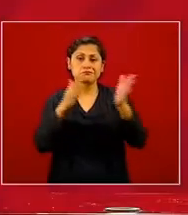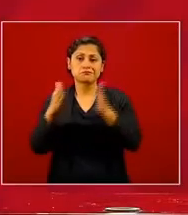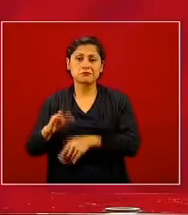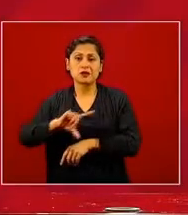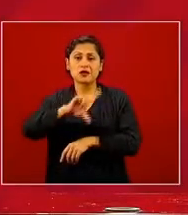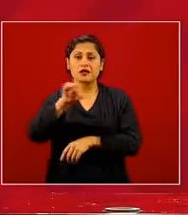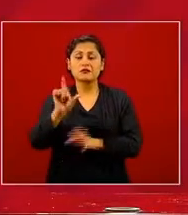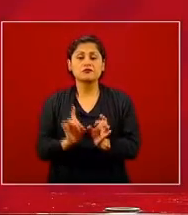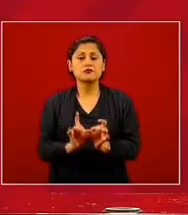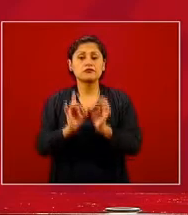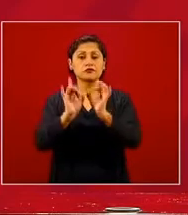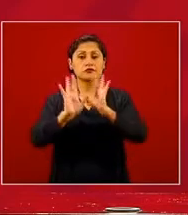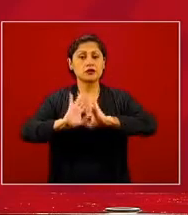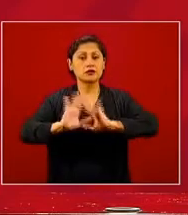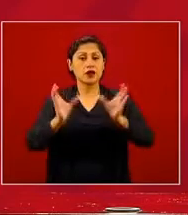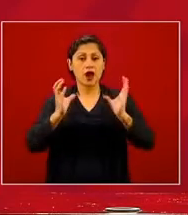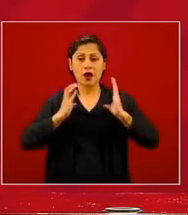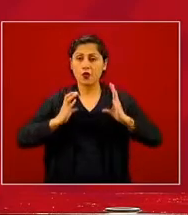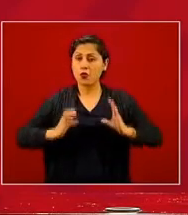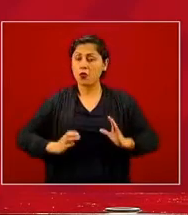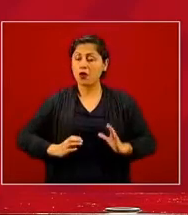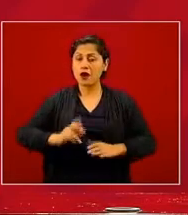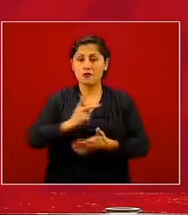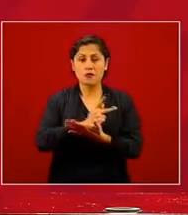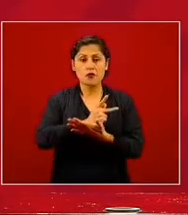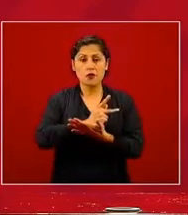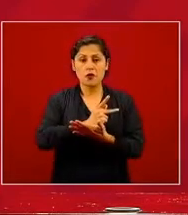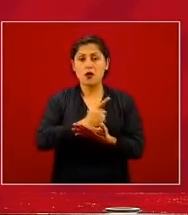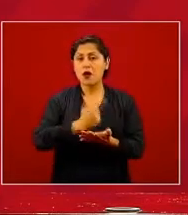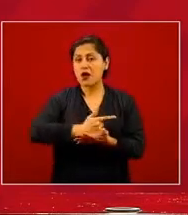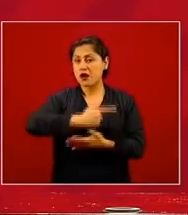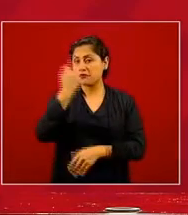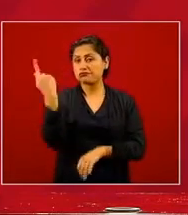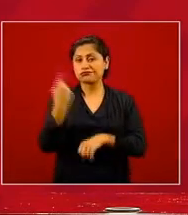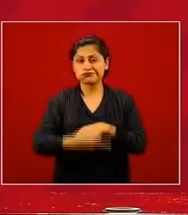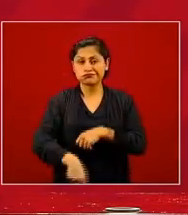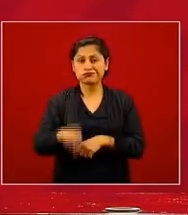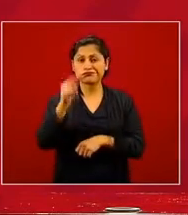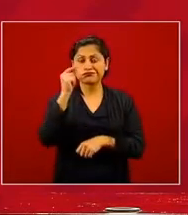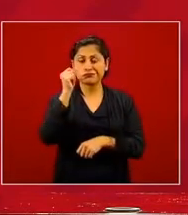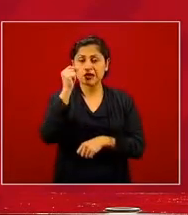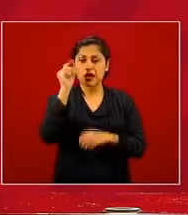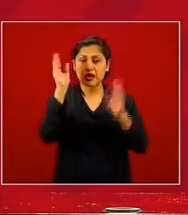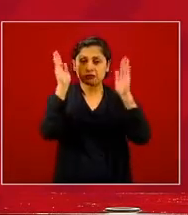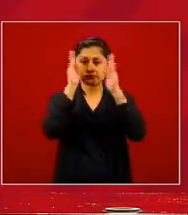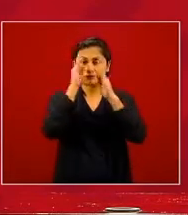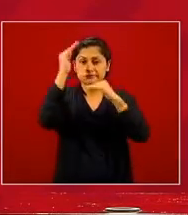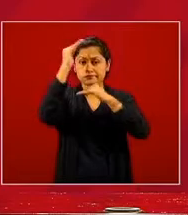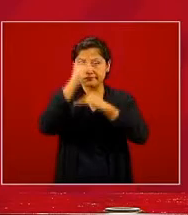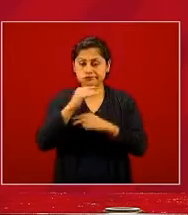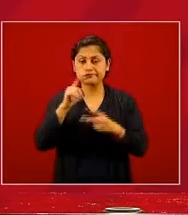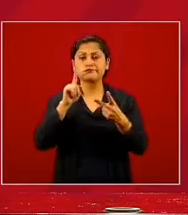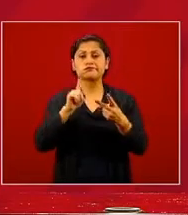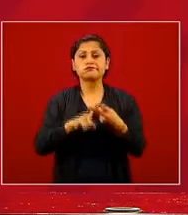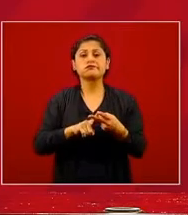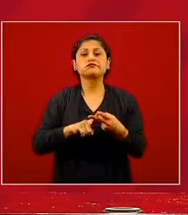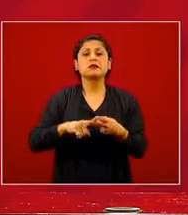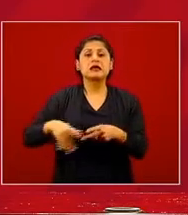waiting, they just wait and wait until the damage is just too much in terms of